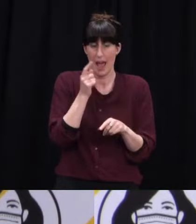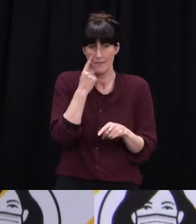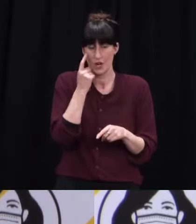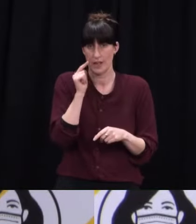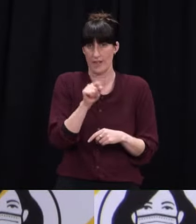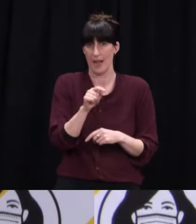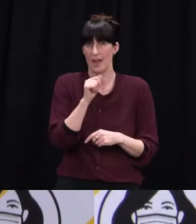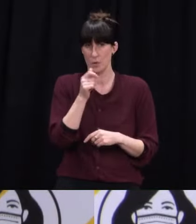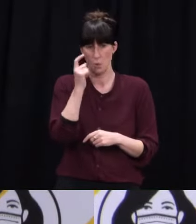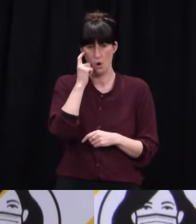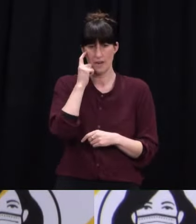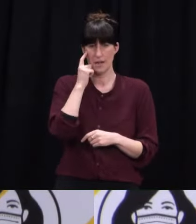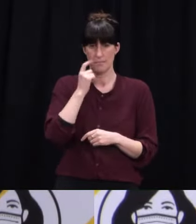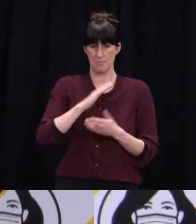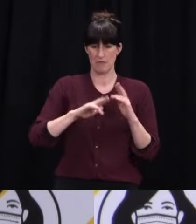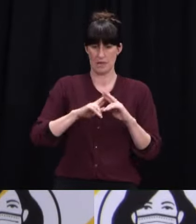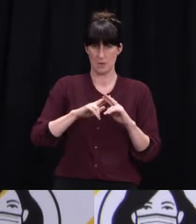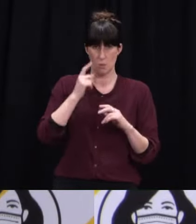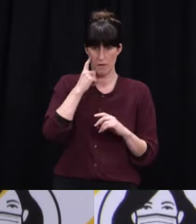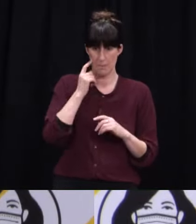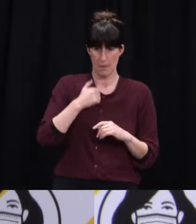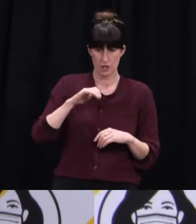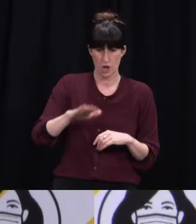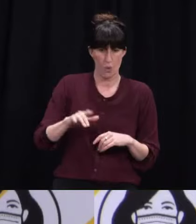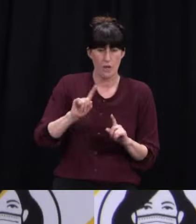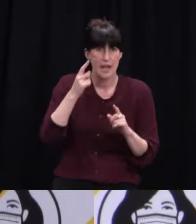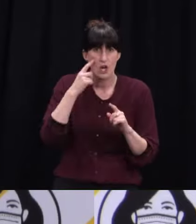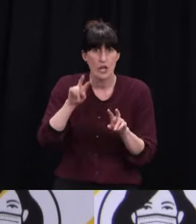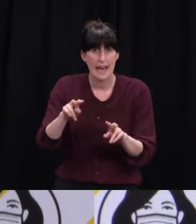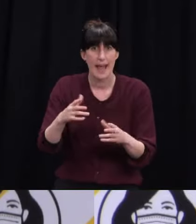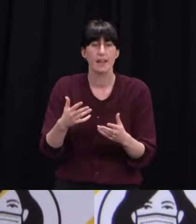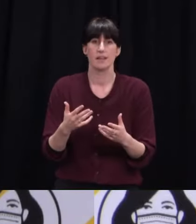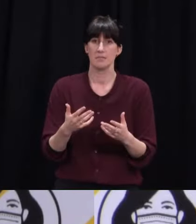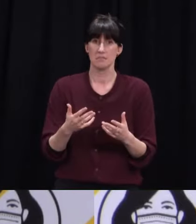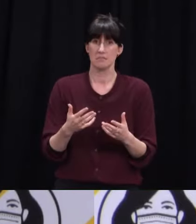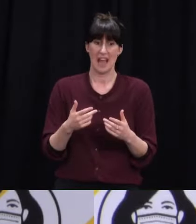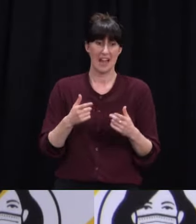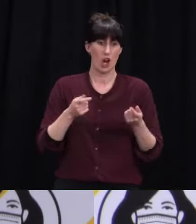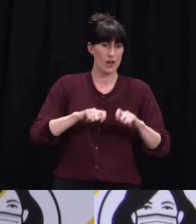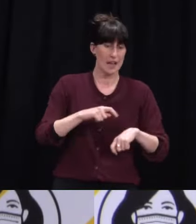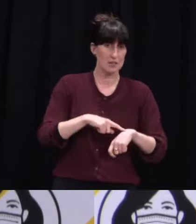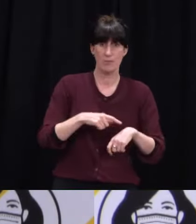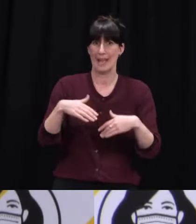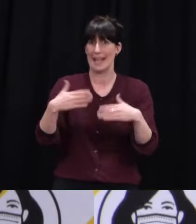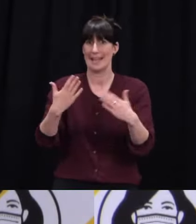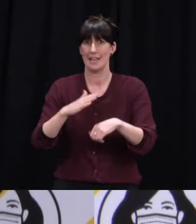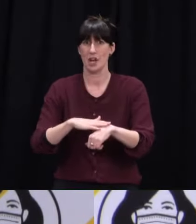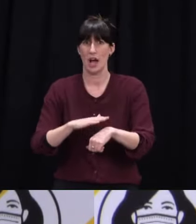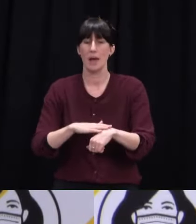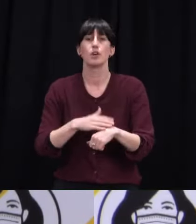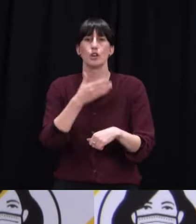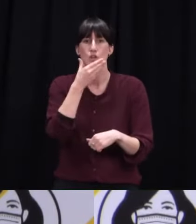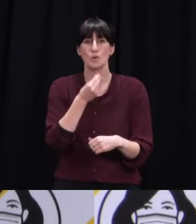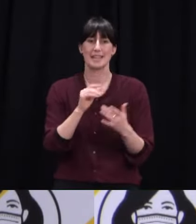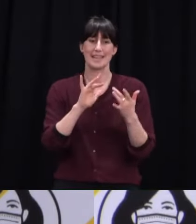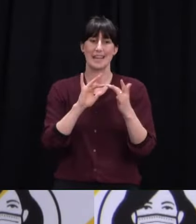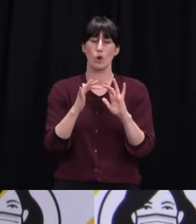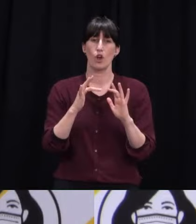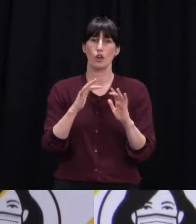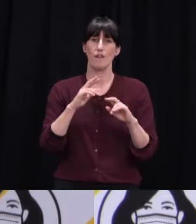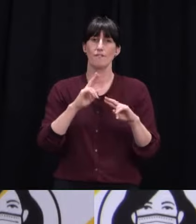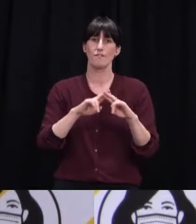online, both now during the lockdown and at any other time, you want to make sure that that's safe, work through the Network for Learning. They've got some great tools and